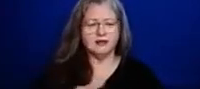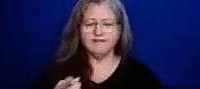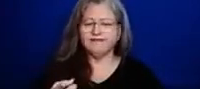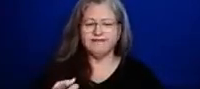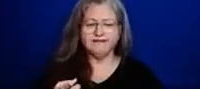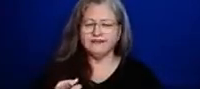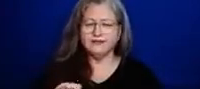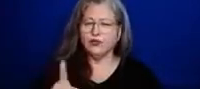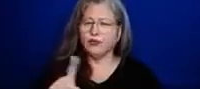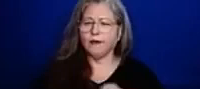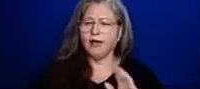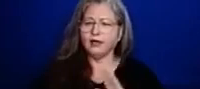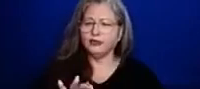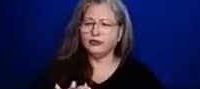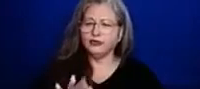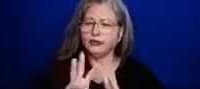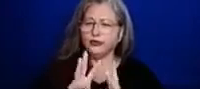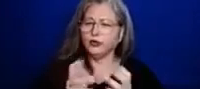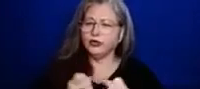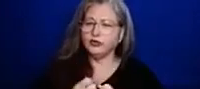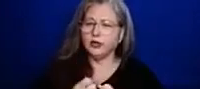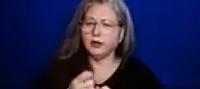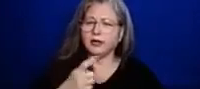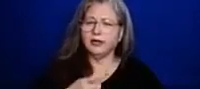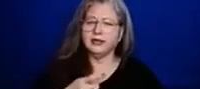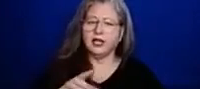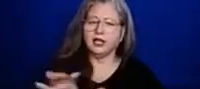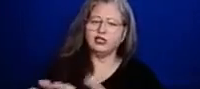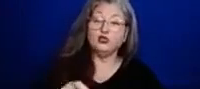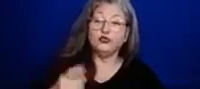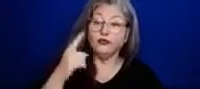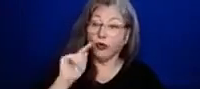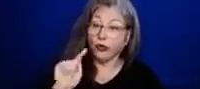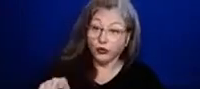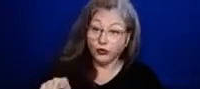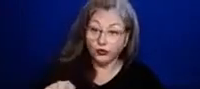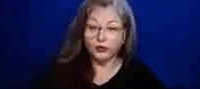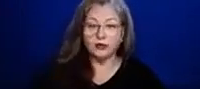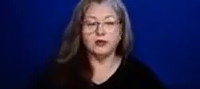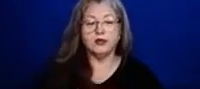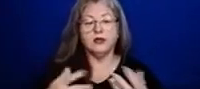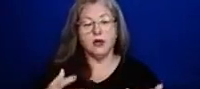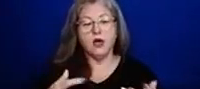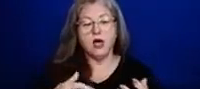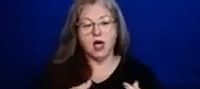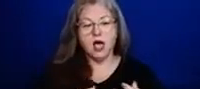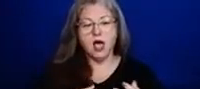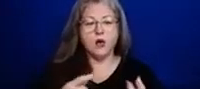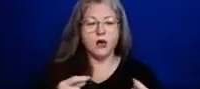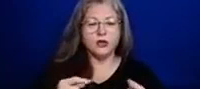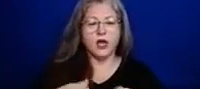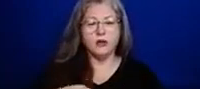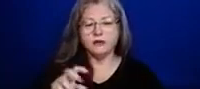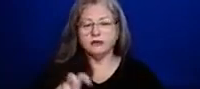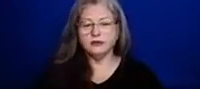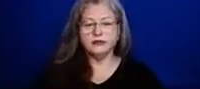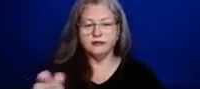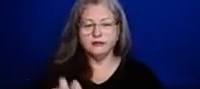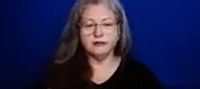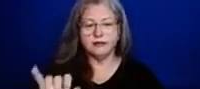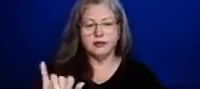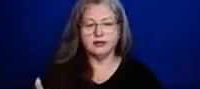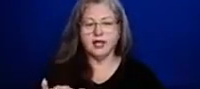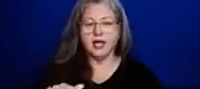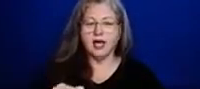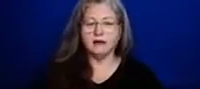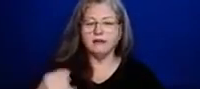have, you know, you don't choose your workshop. It's like they choose the workshops you are. So I was just like touring around